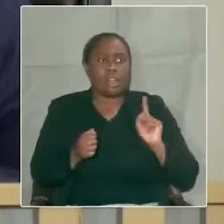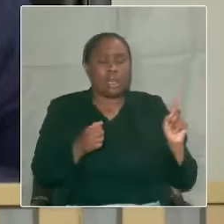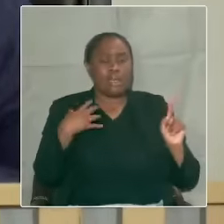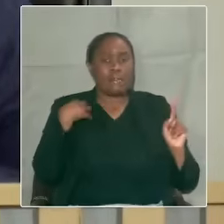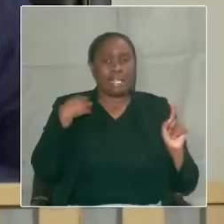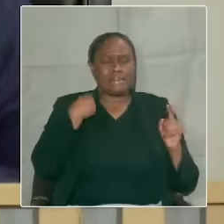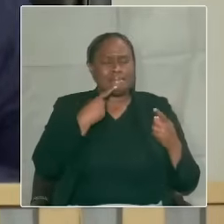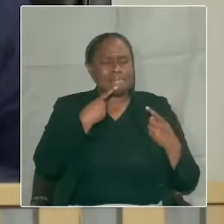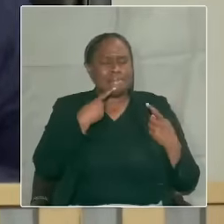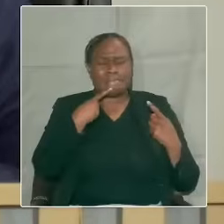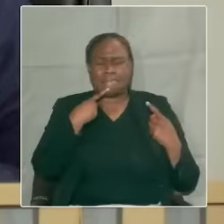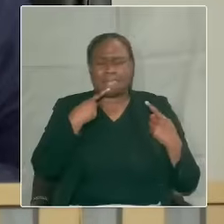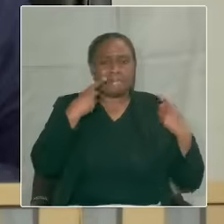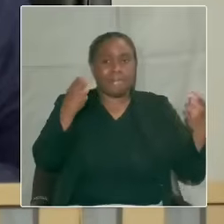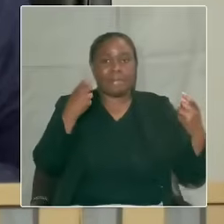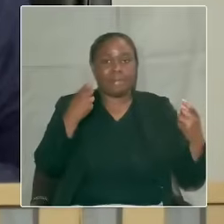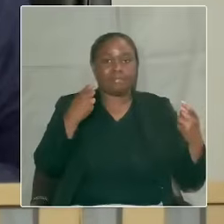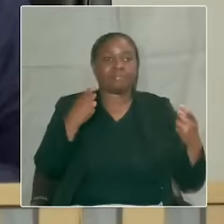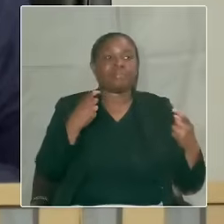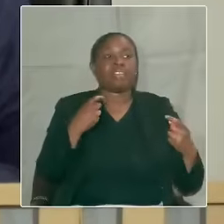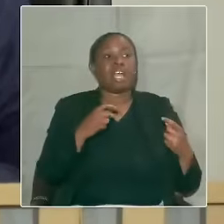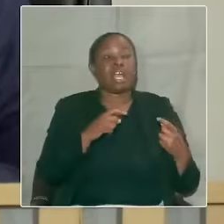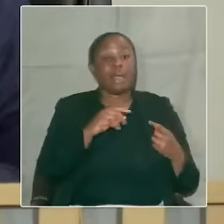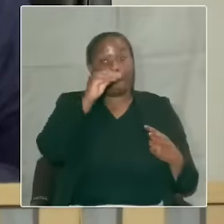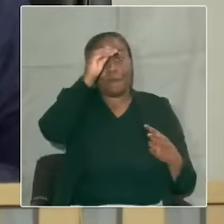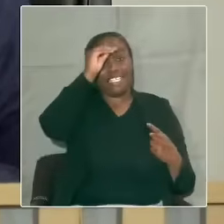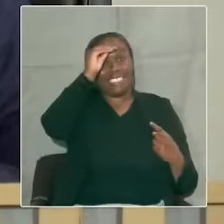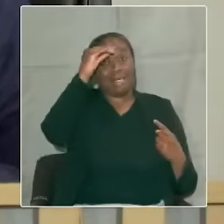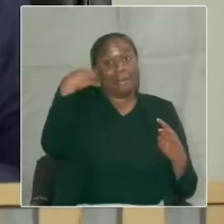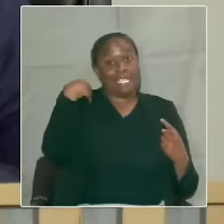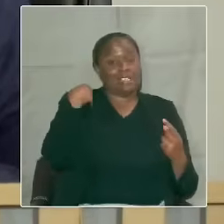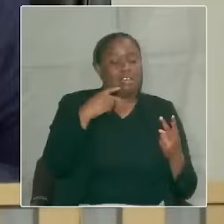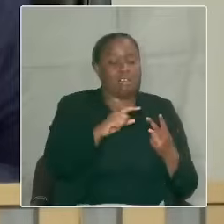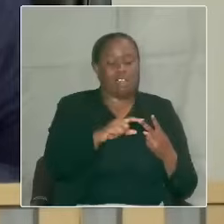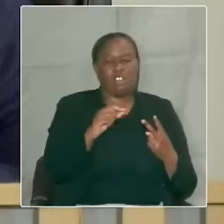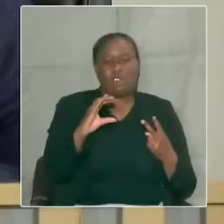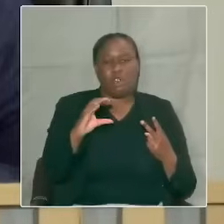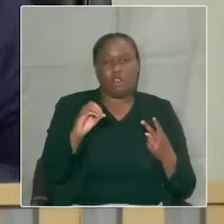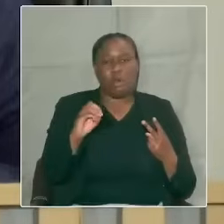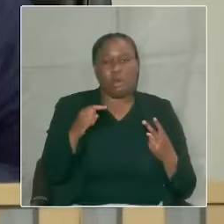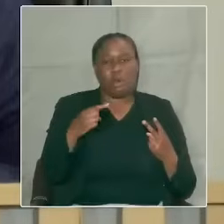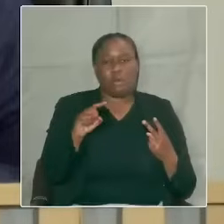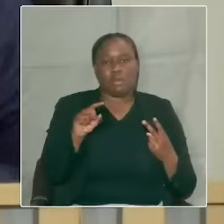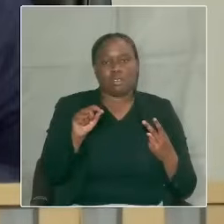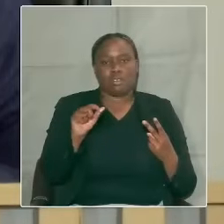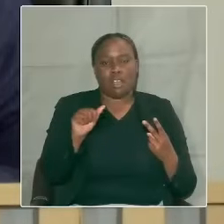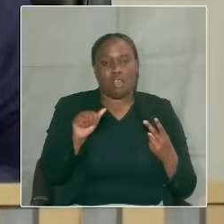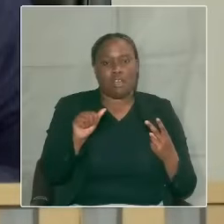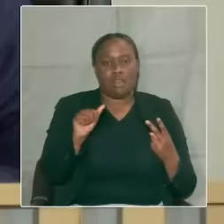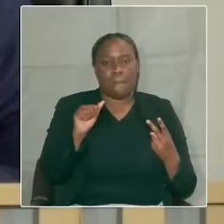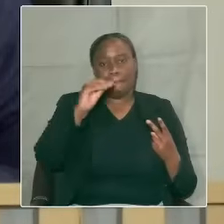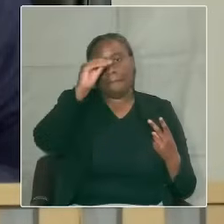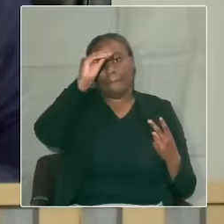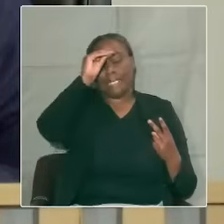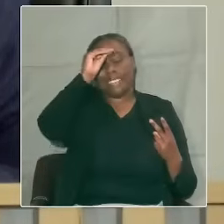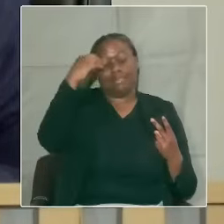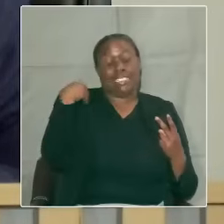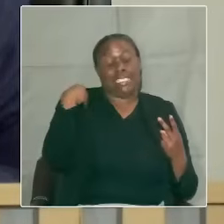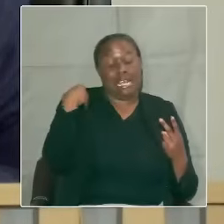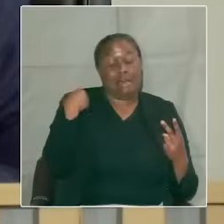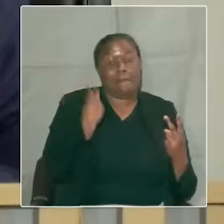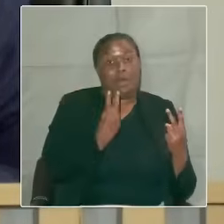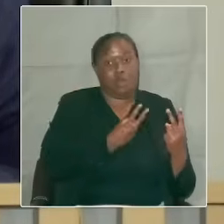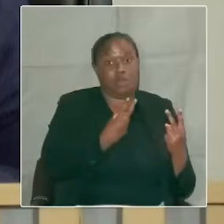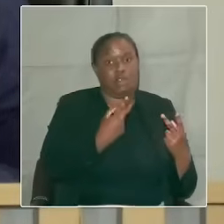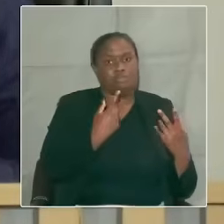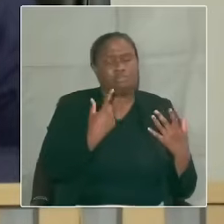by then. Minister Kokta and Minister Police indicated that these traditional leaders, as